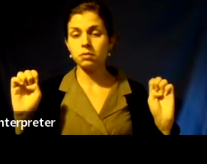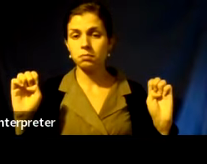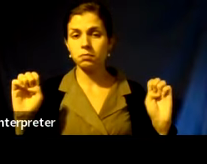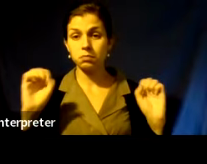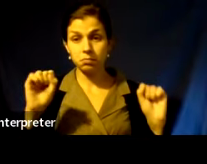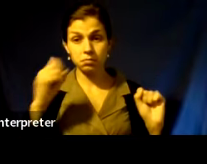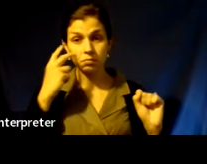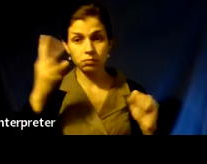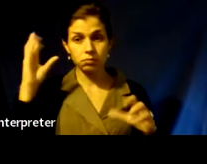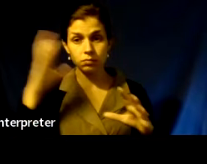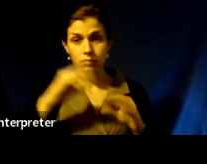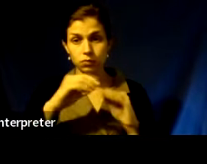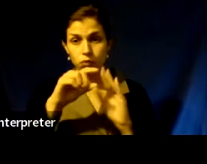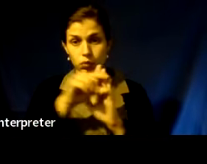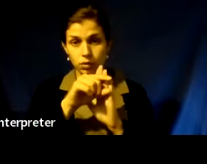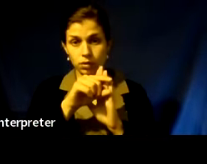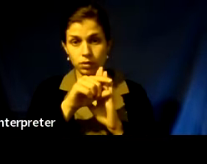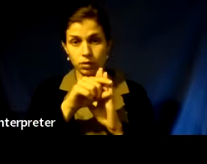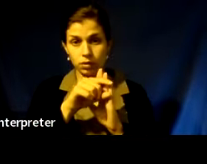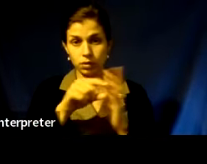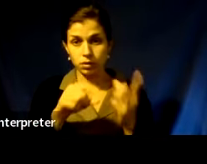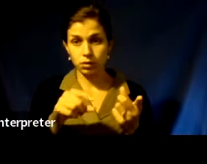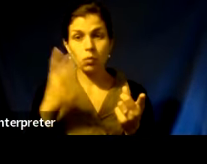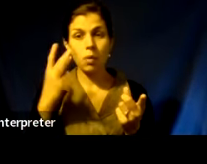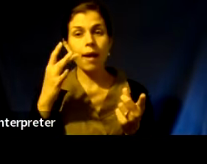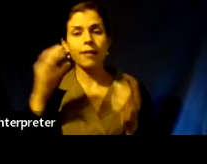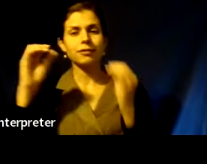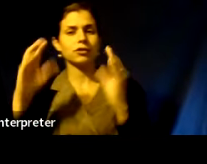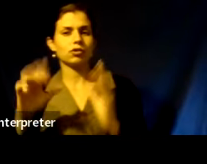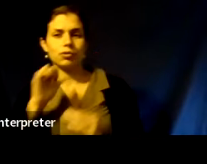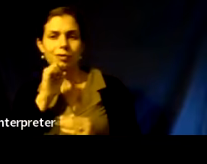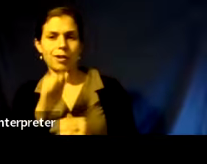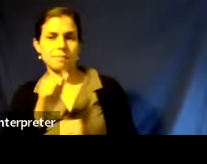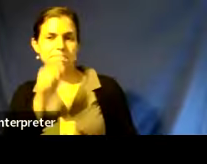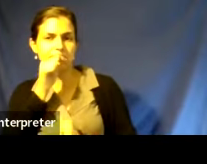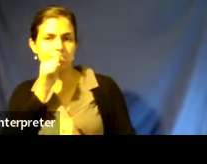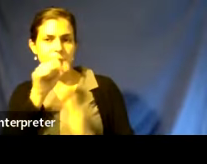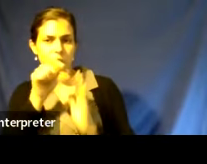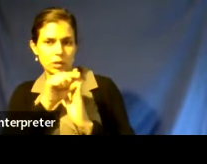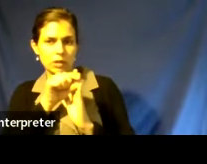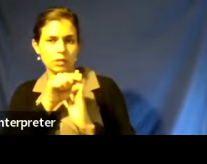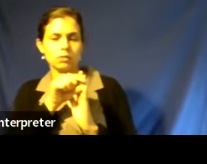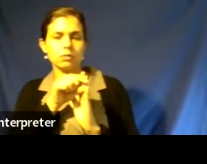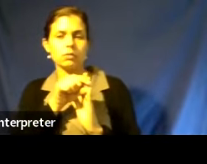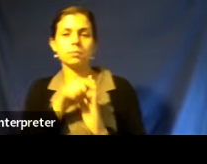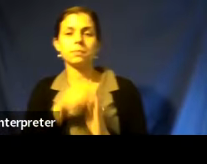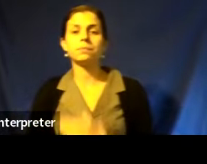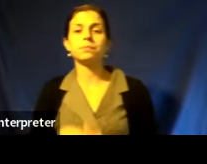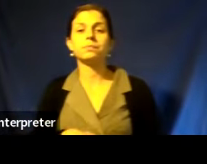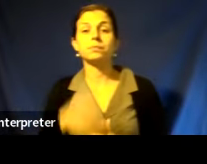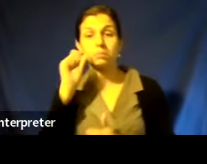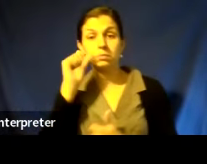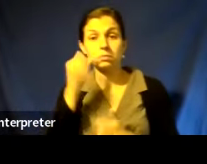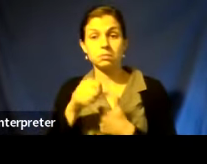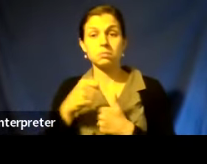here because this teacher hasn't hidden the total grade. Again, I can tap an assignment, but I cannot see the